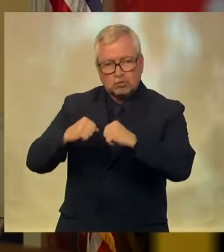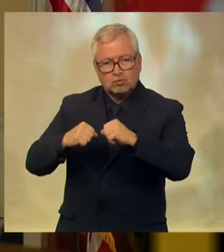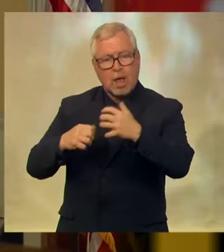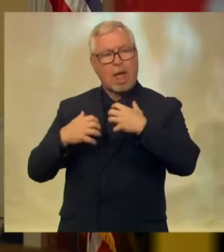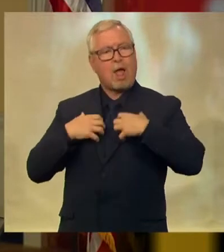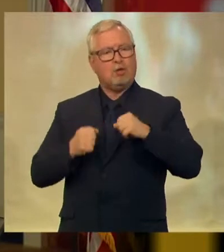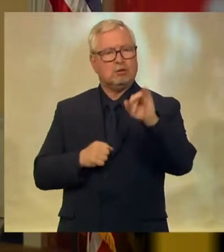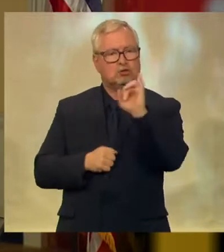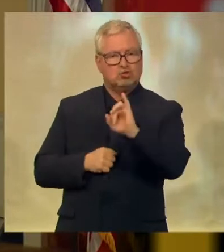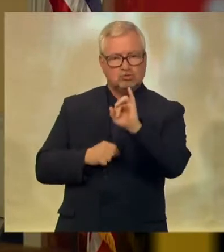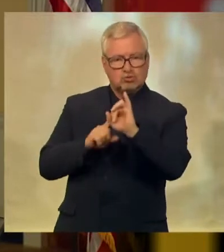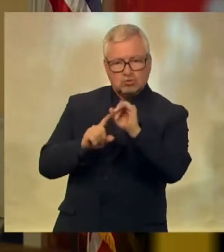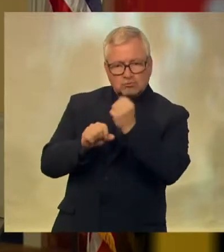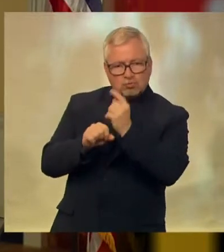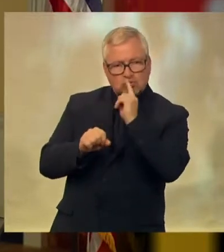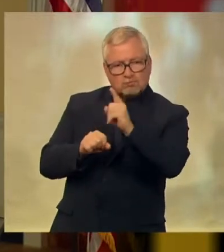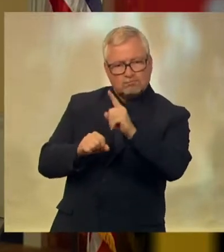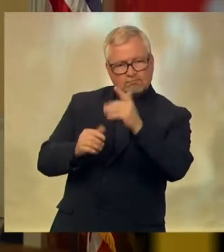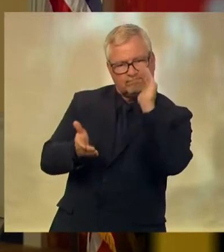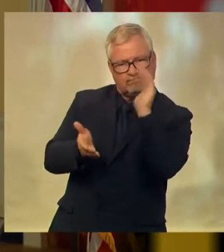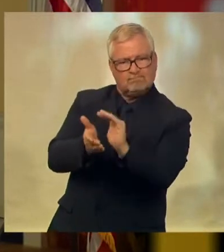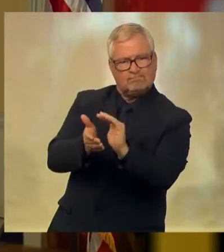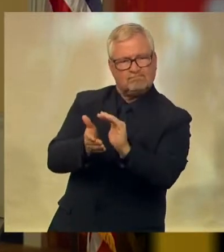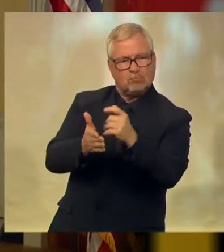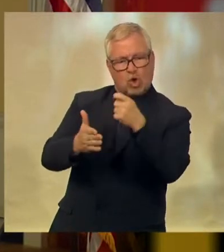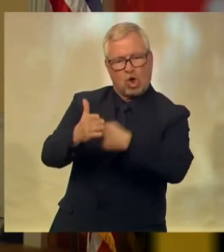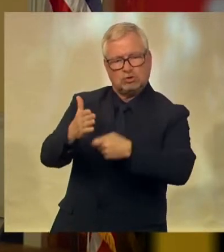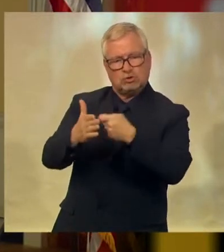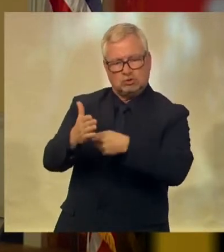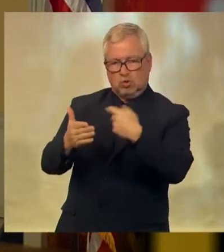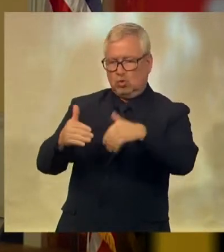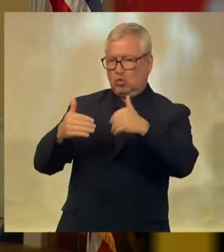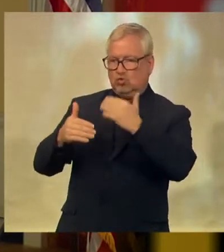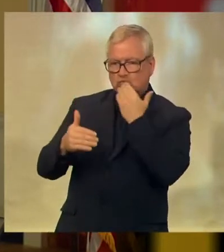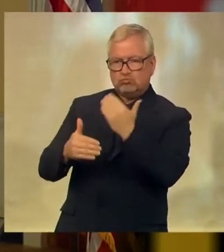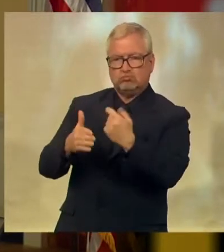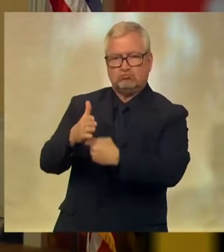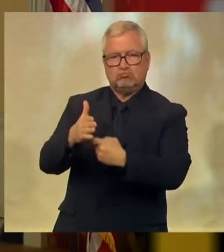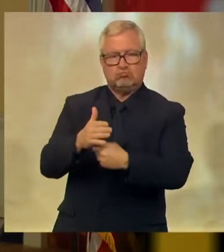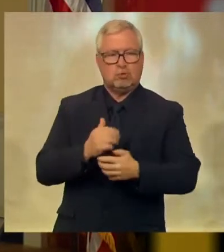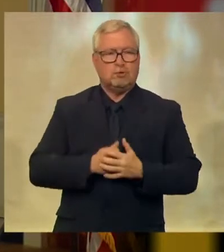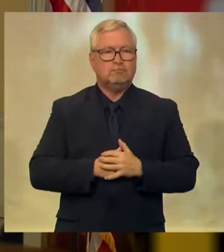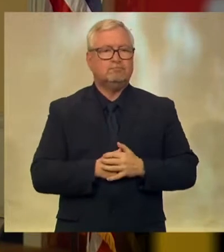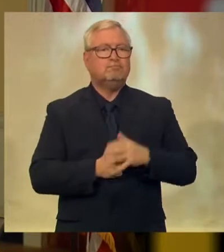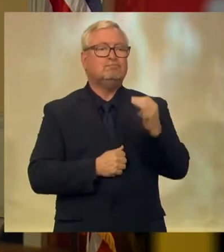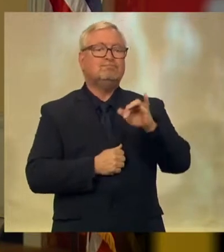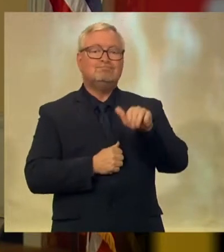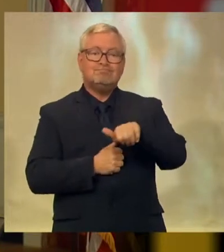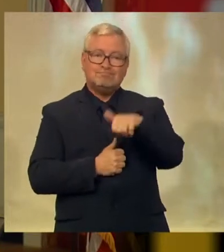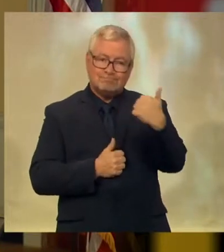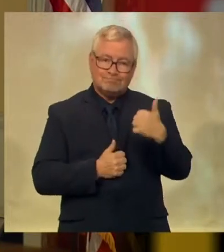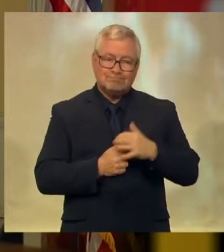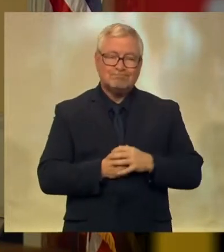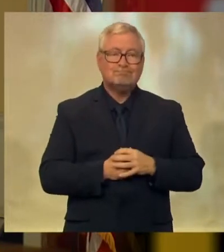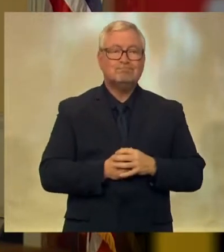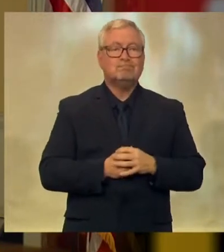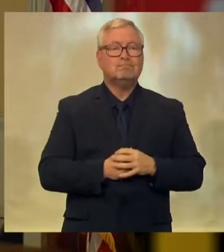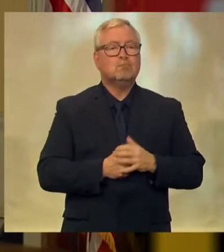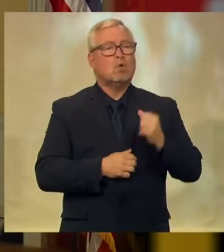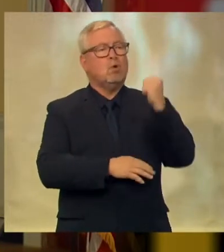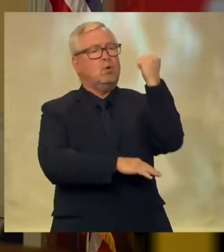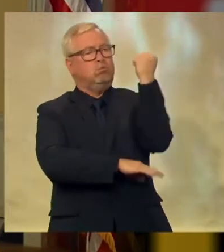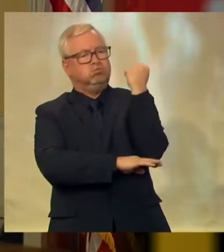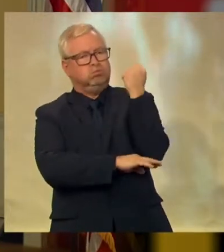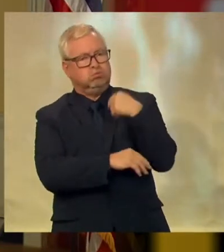providing lower insurance rates for the first time in a decade. We changed Maryland for the better with historic funding for Chesapeake